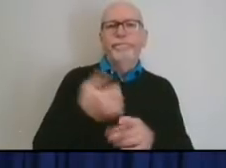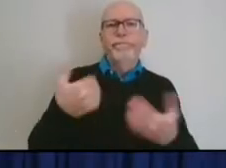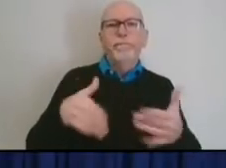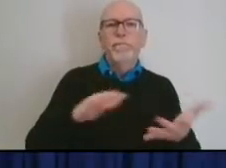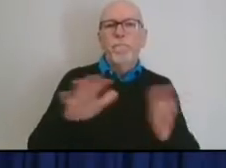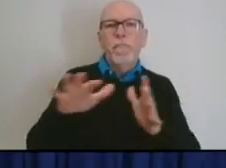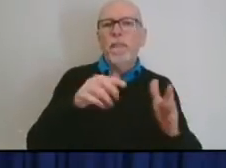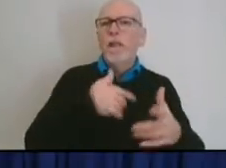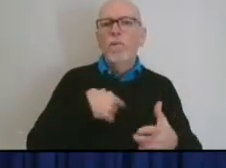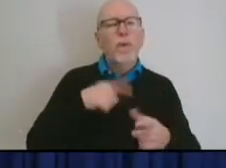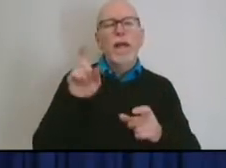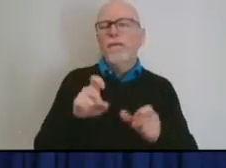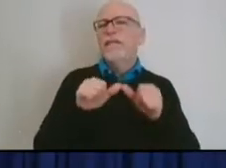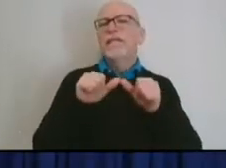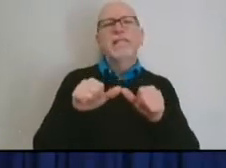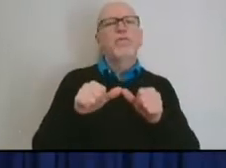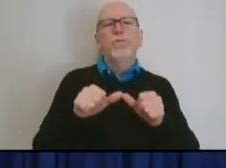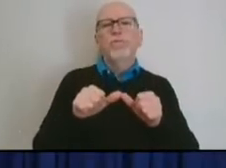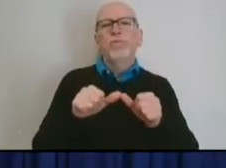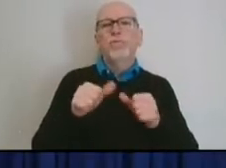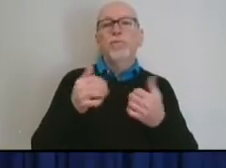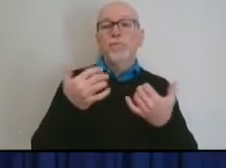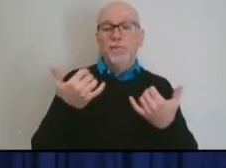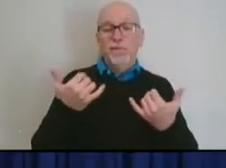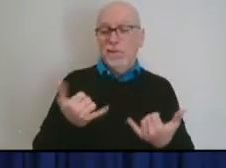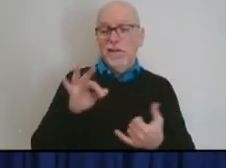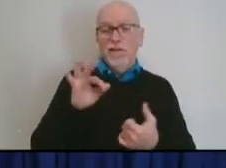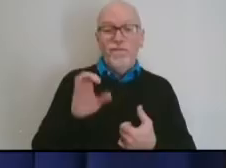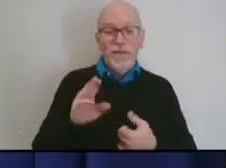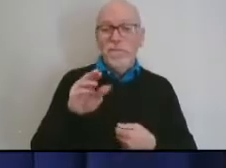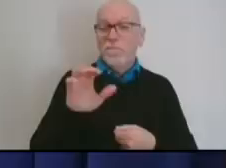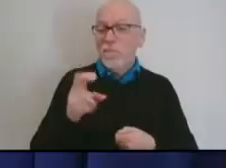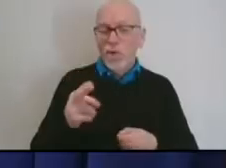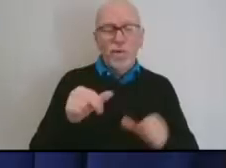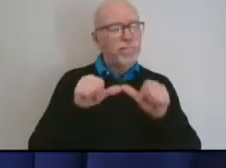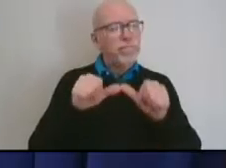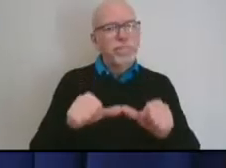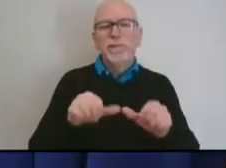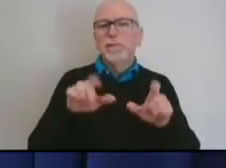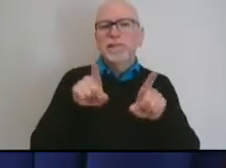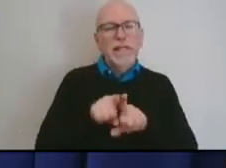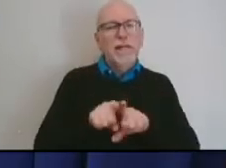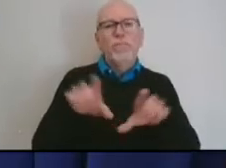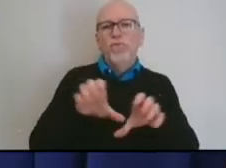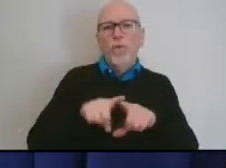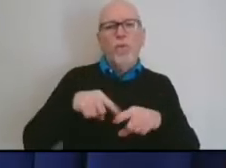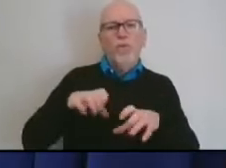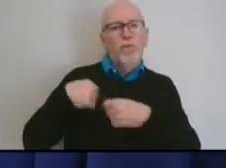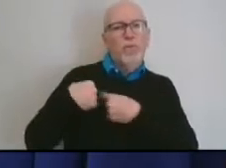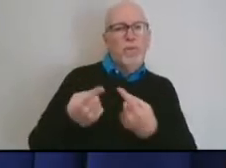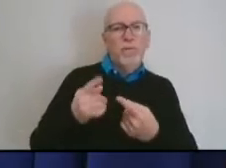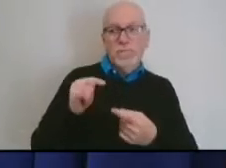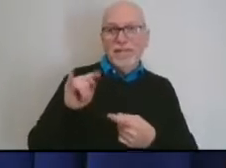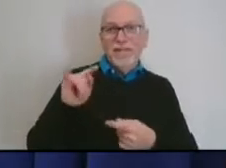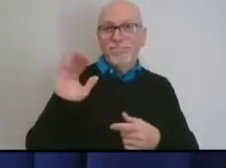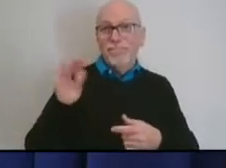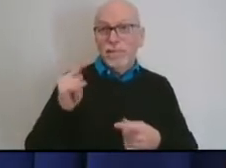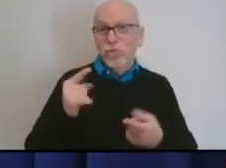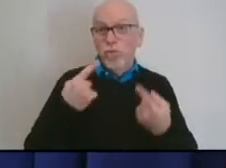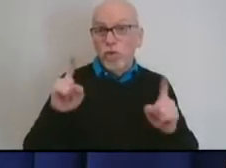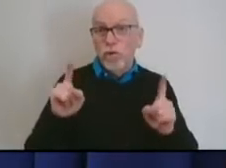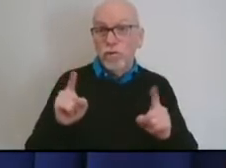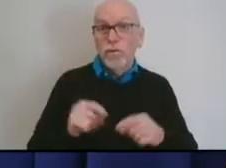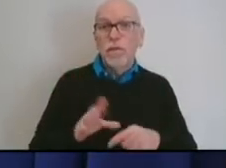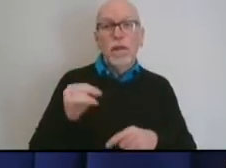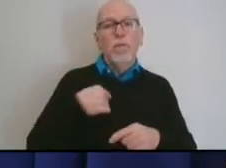need to continue to, well through March, doing what we're doing because it is working, and we're